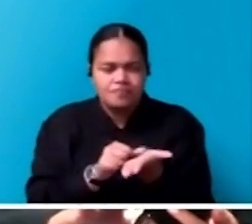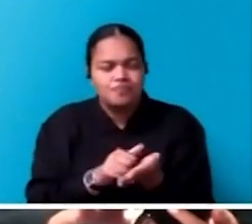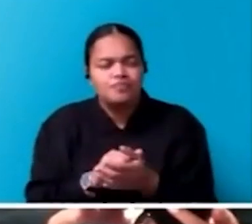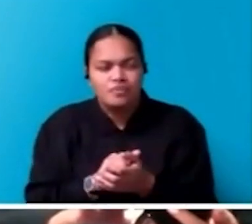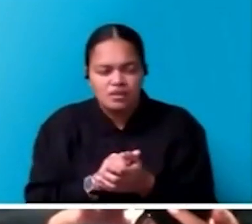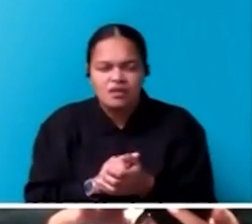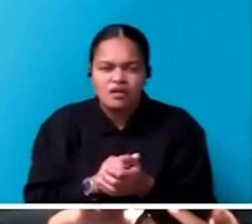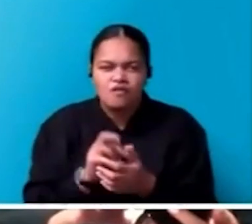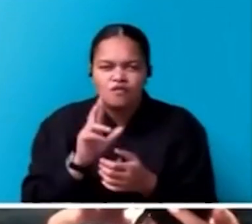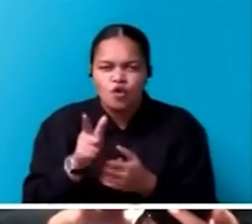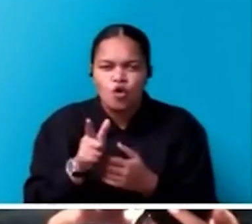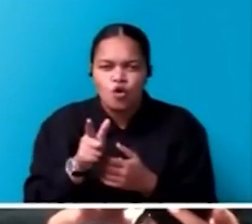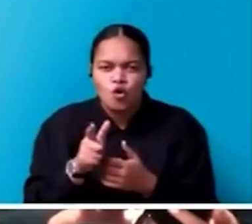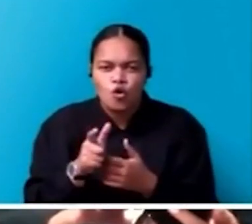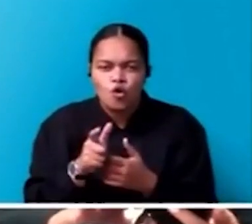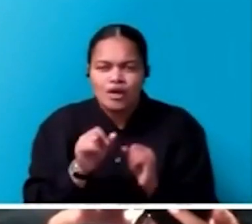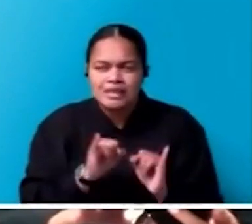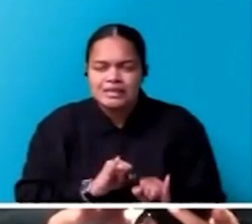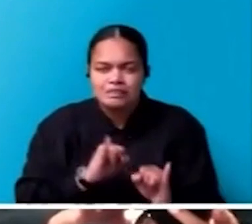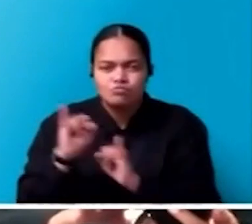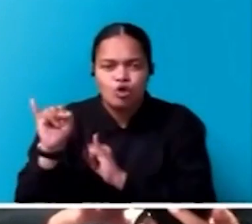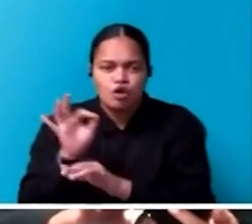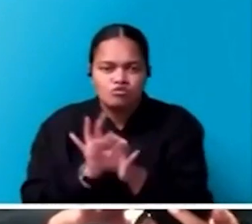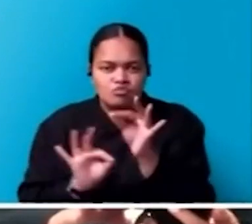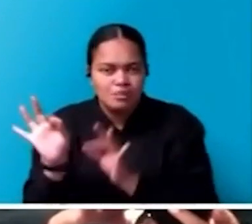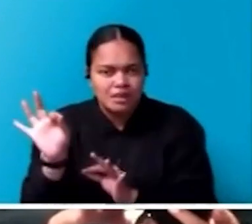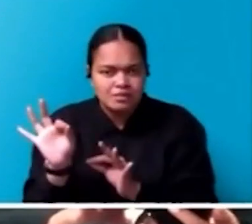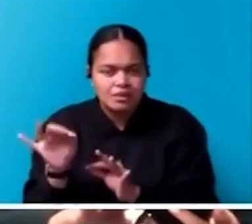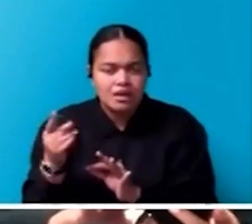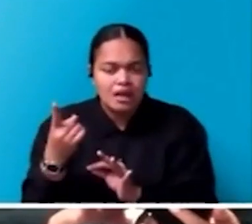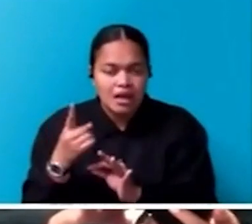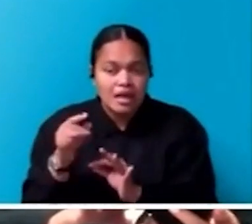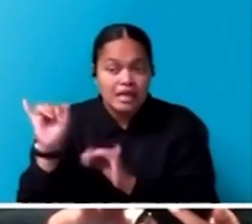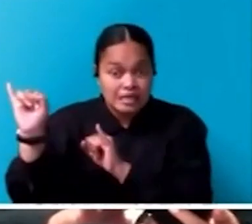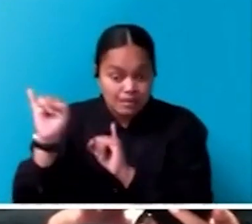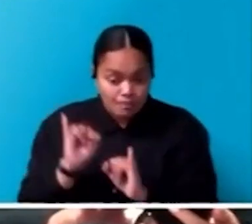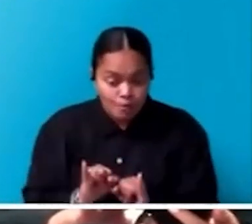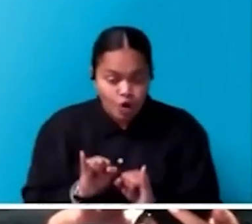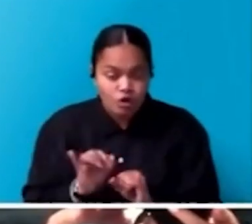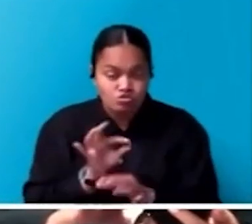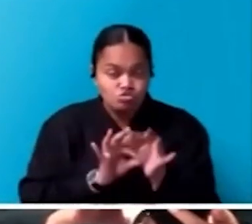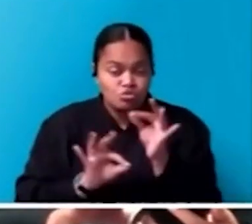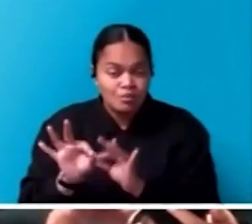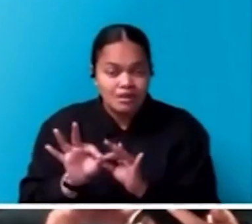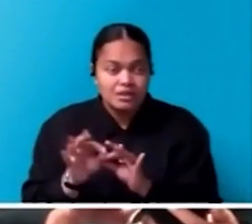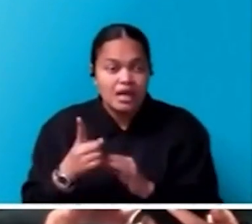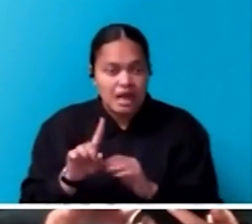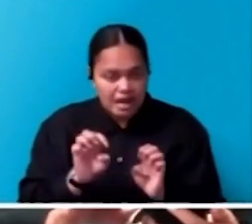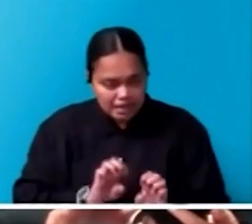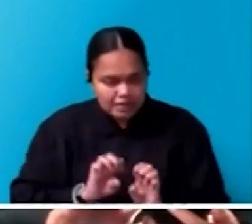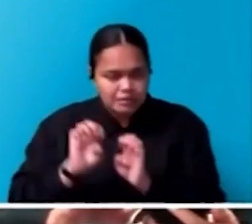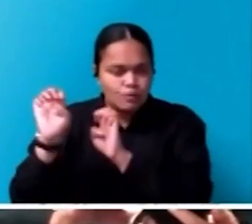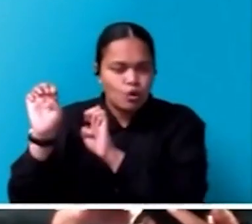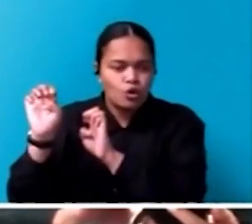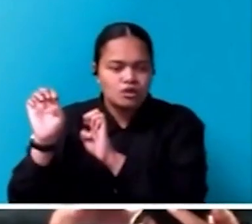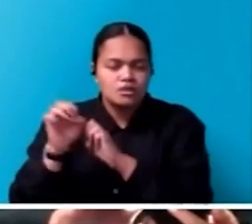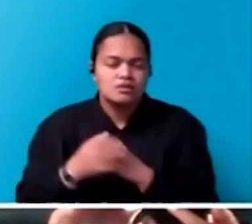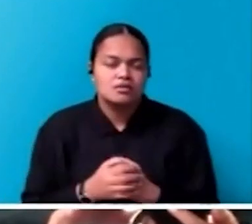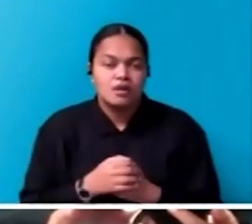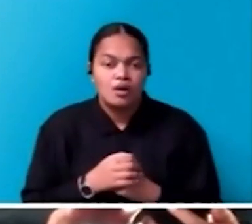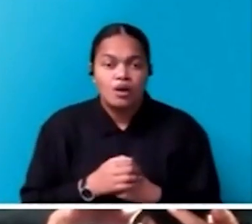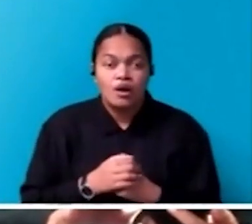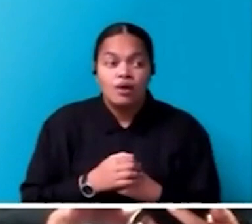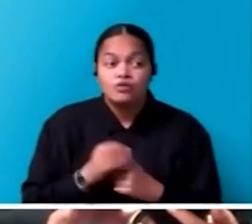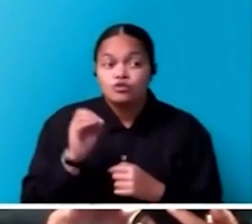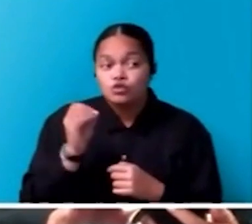replacement, and then for export. In terms of aquaculture,